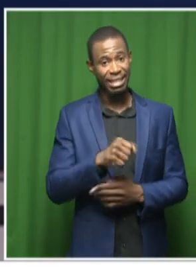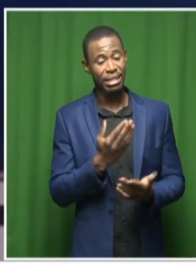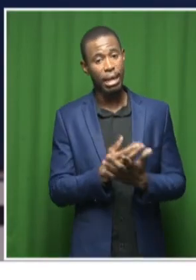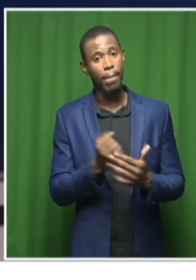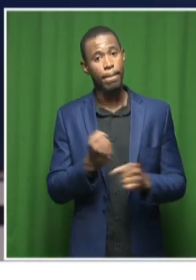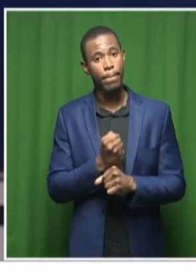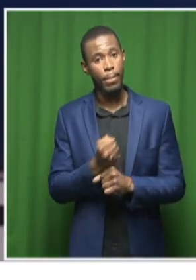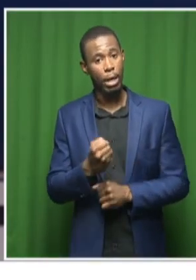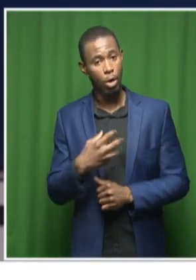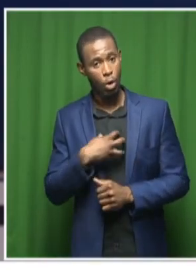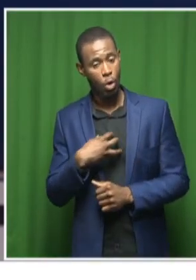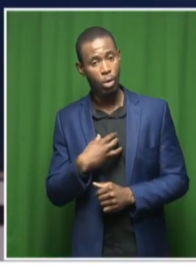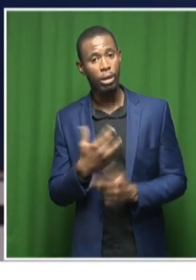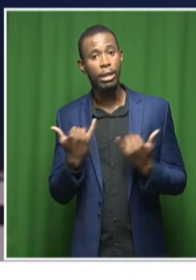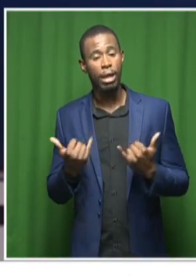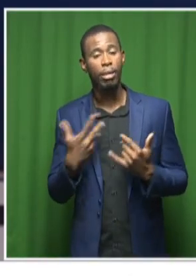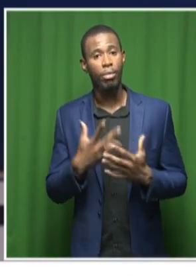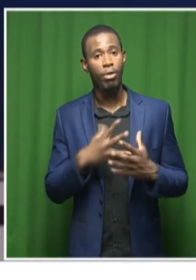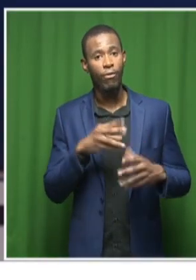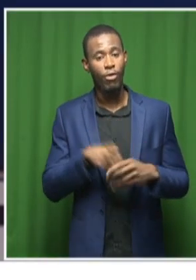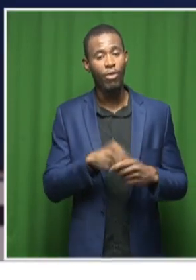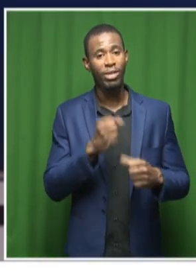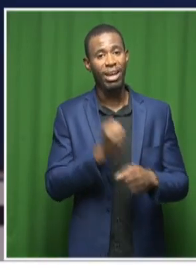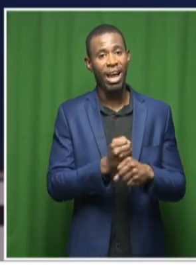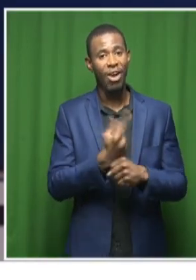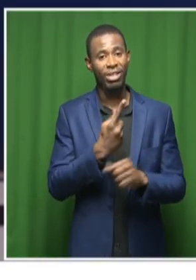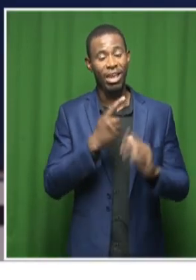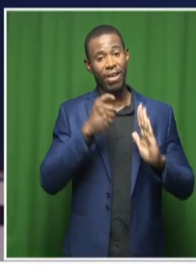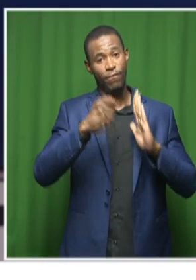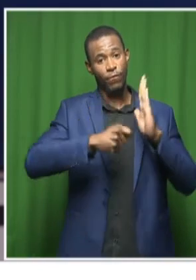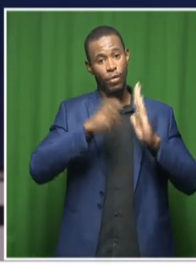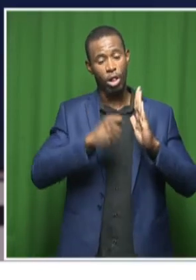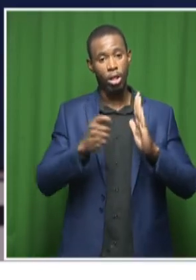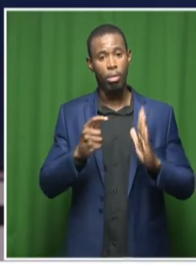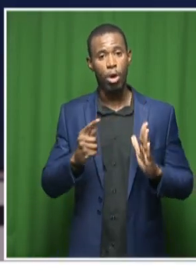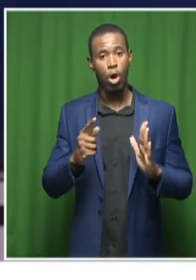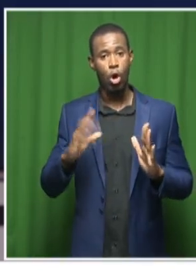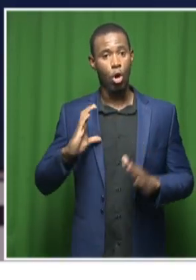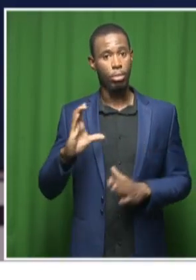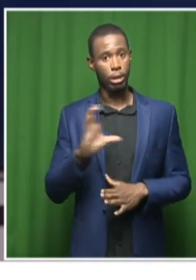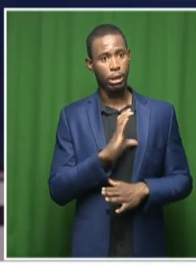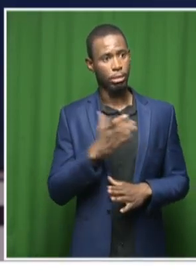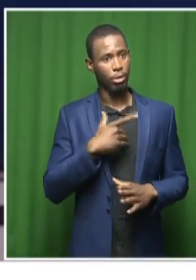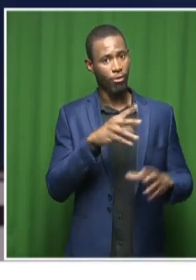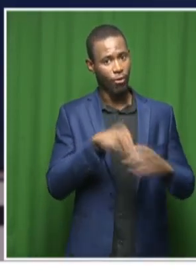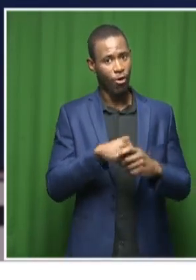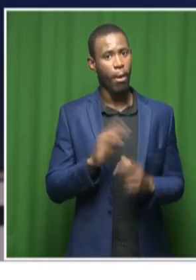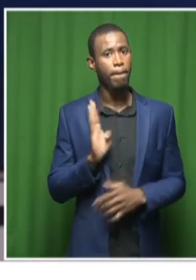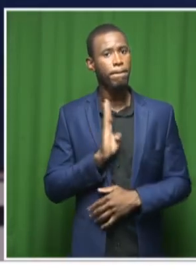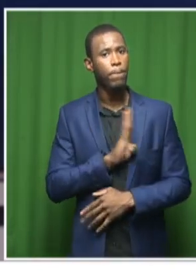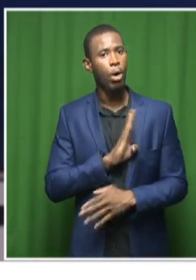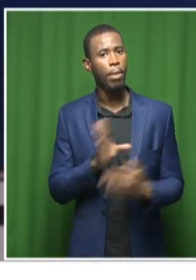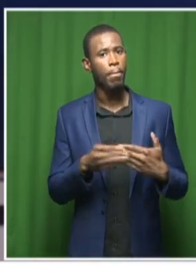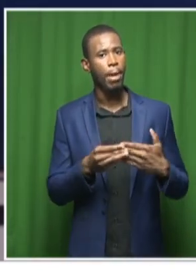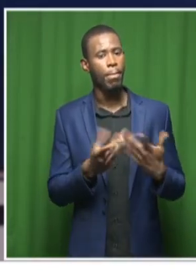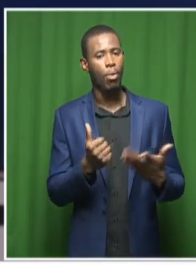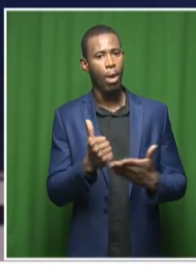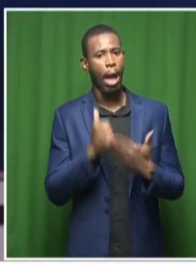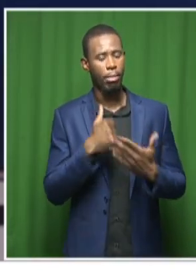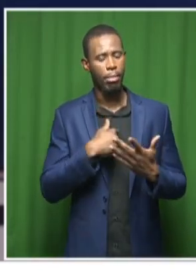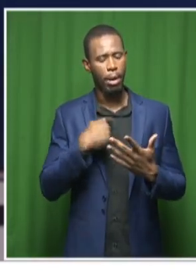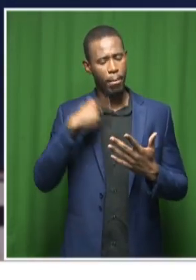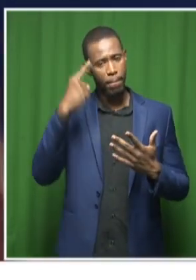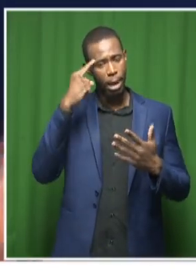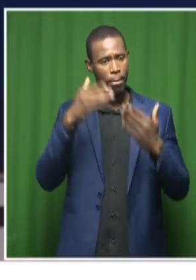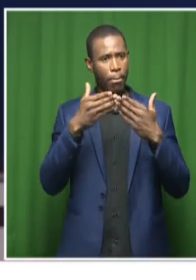serving on the board of the Gauteng Film Commission has also just opened up my mind about the possibility, but also has taught me a lot about governance. For example,